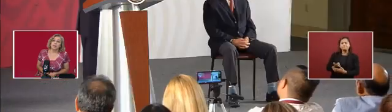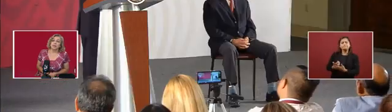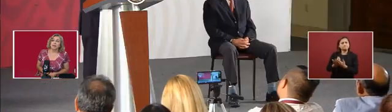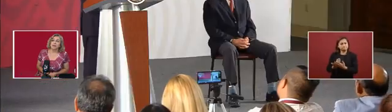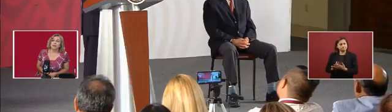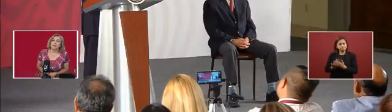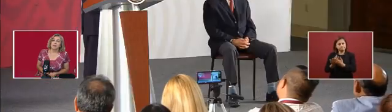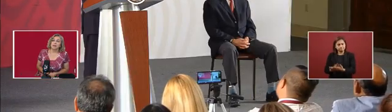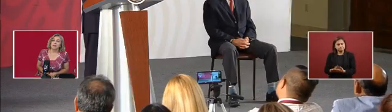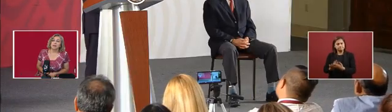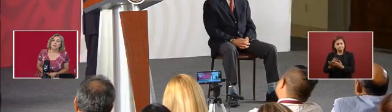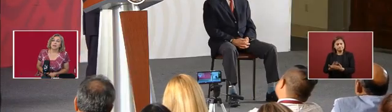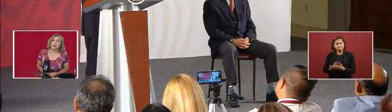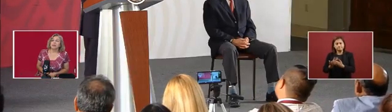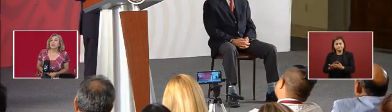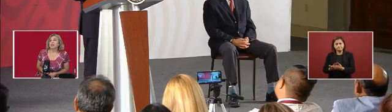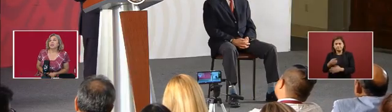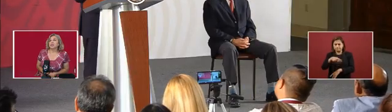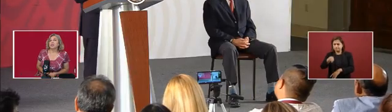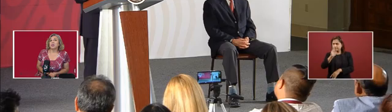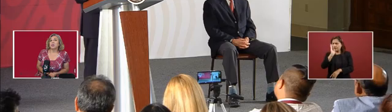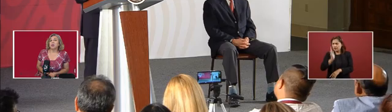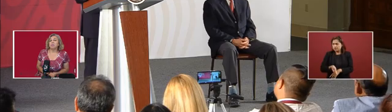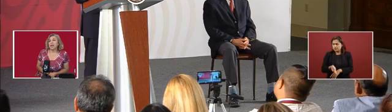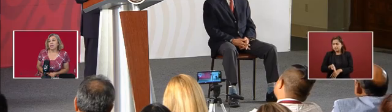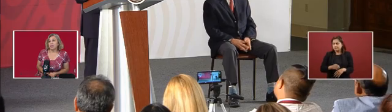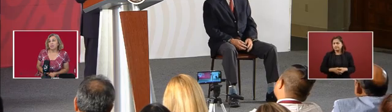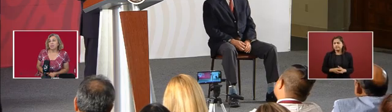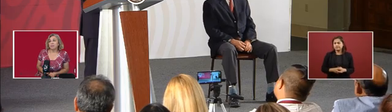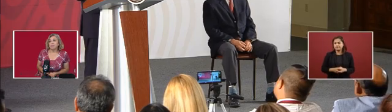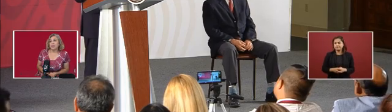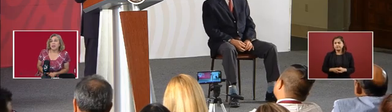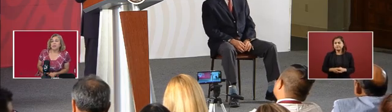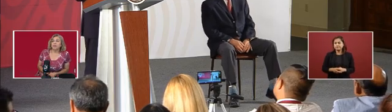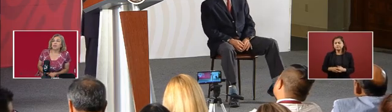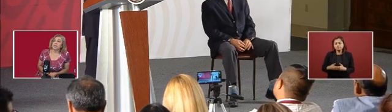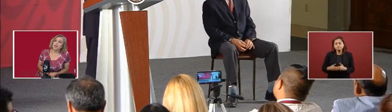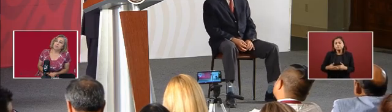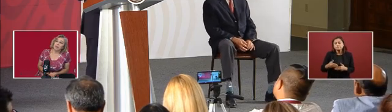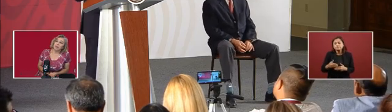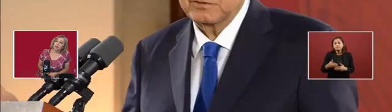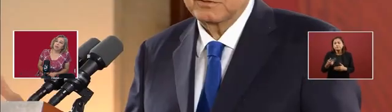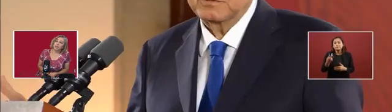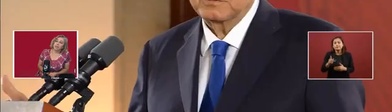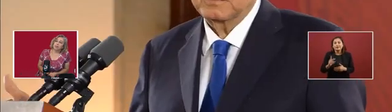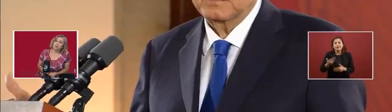organization. We're trying to find that it would be the most convenient for all people involved.